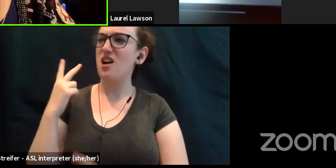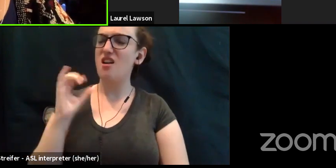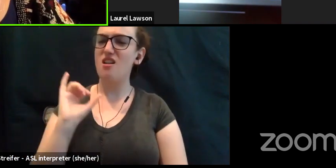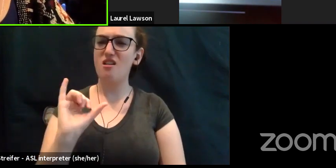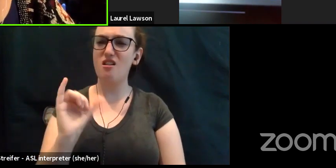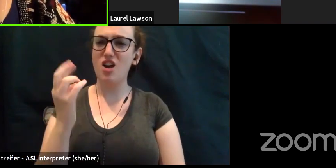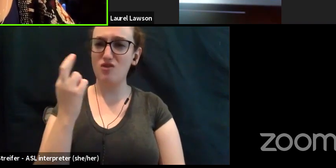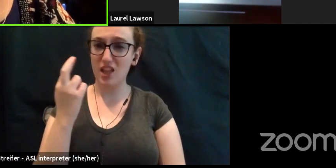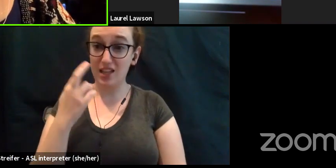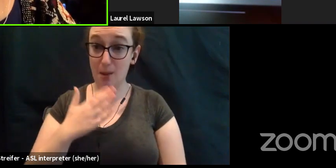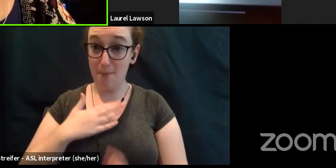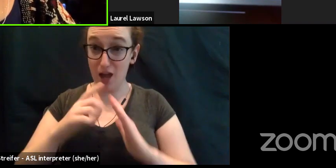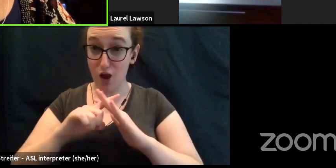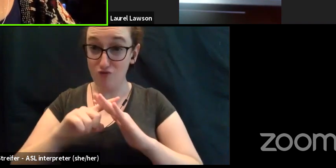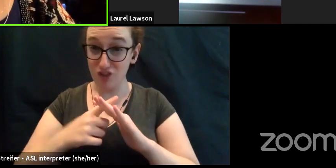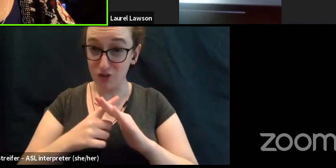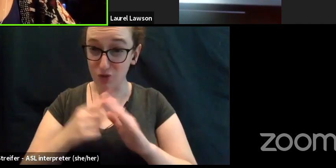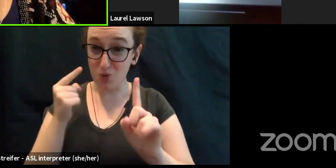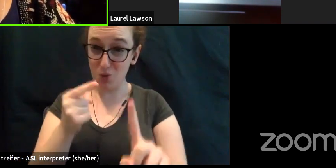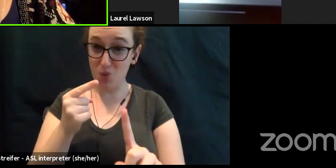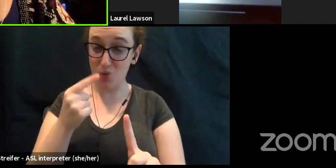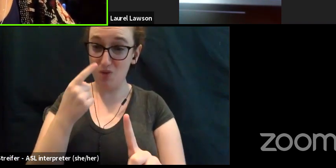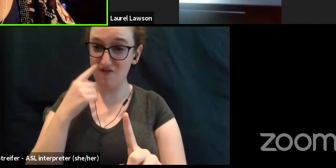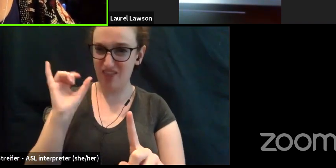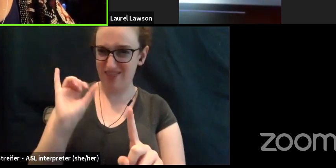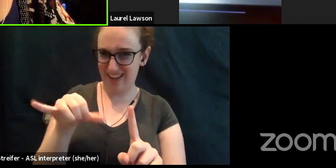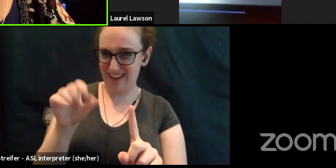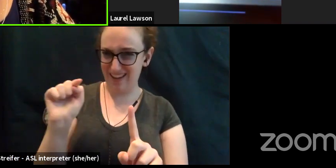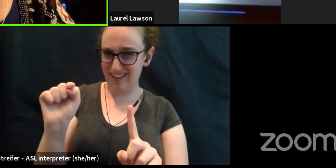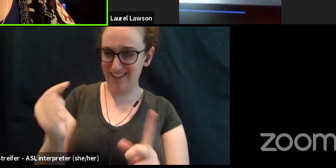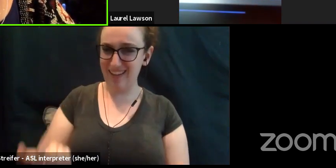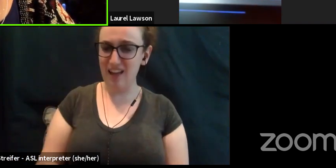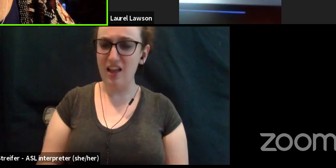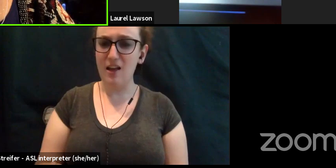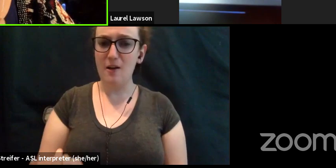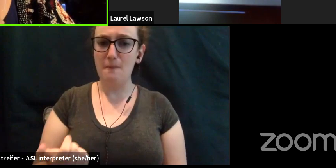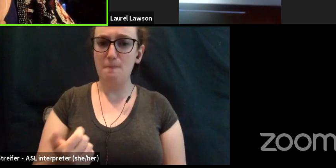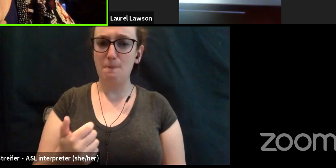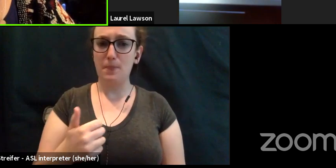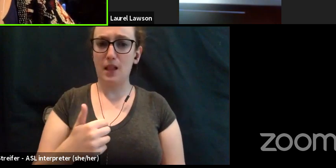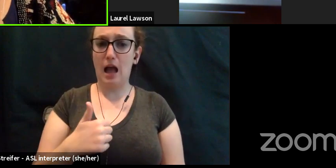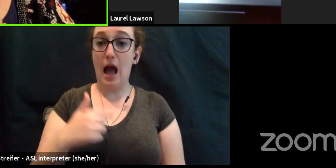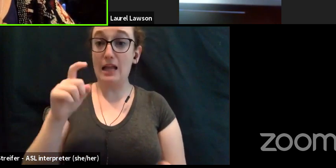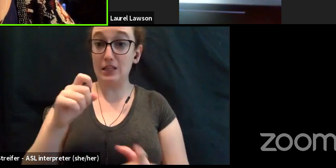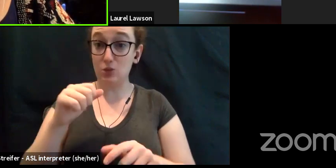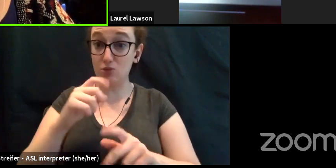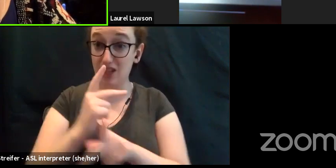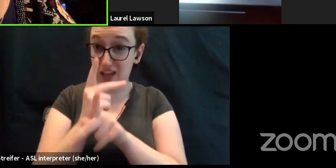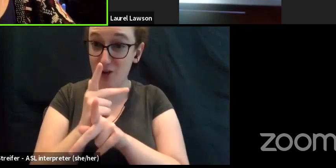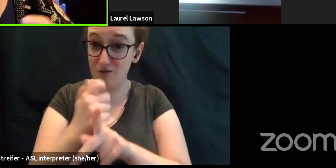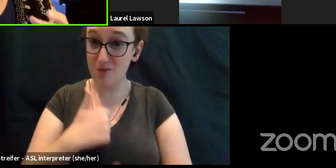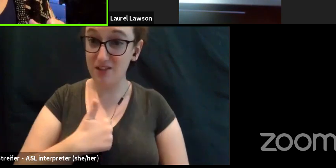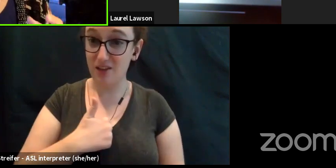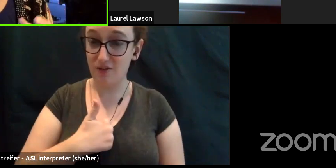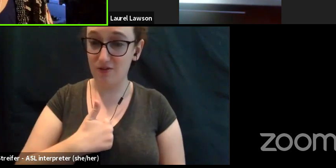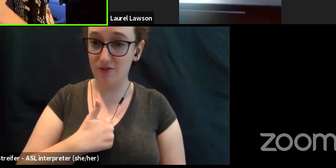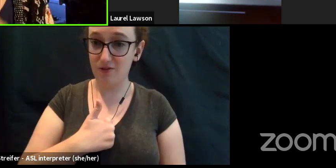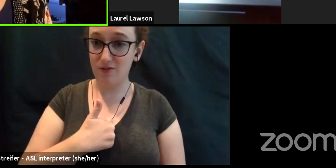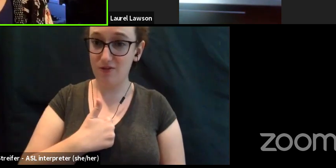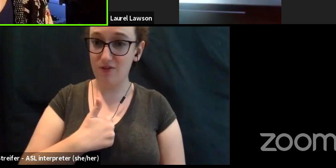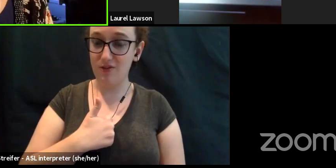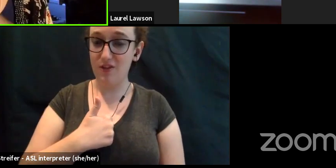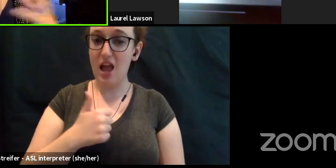original motives for this, bringing this into my room, was actually coming out of a need to really care for myself. And now that I had